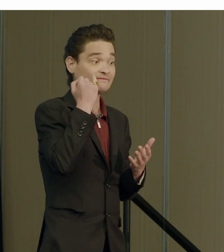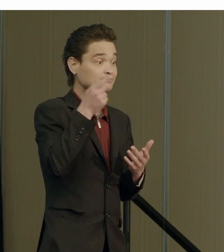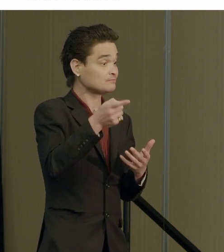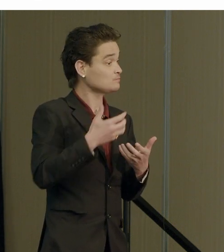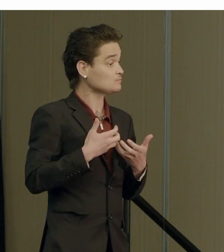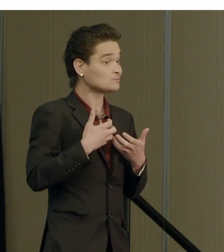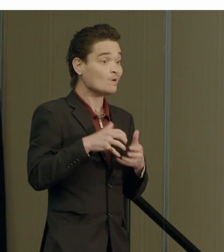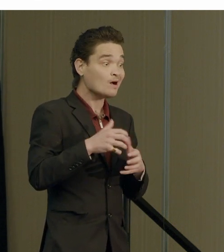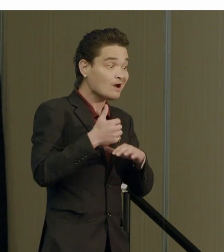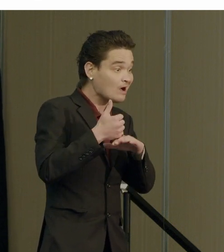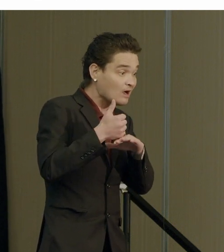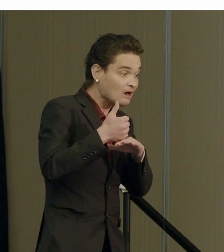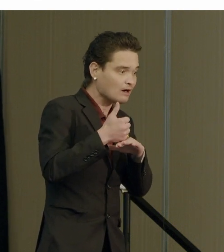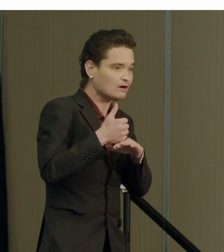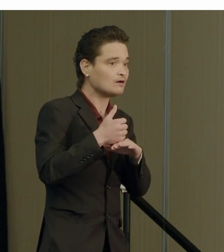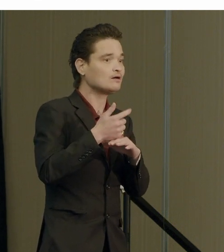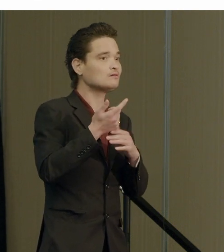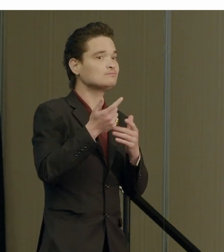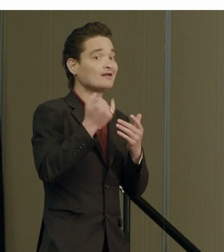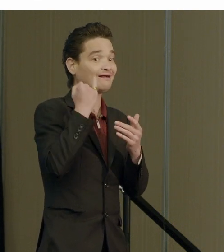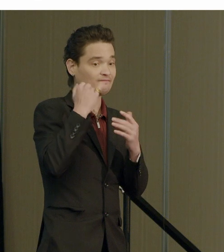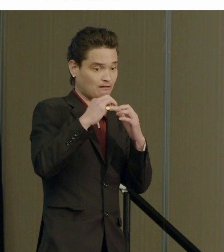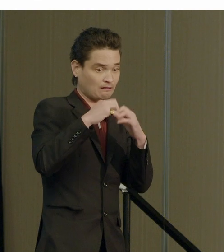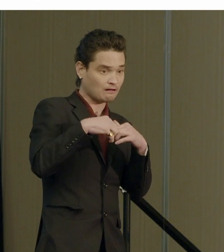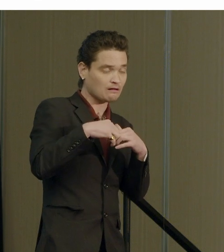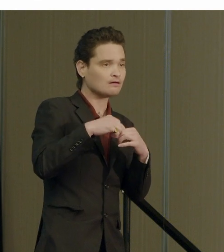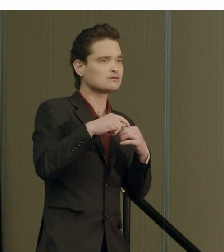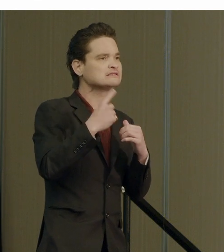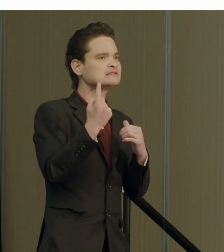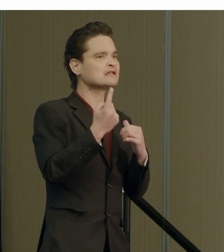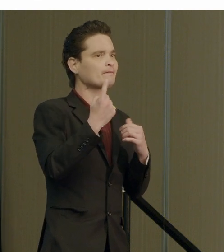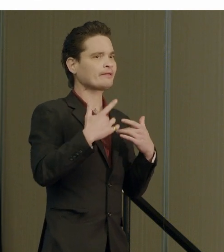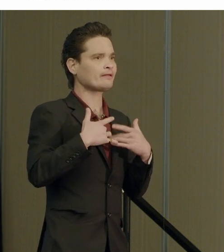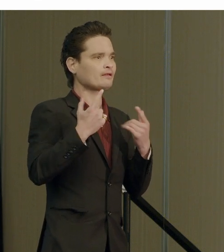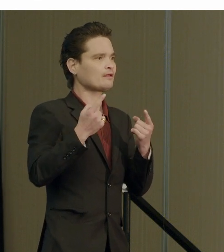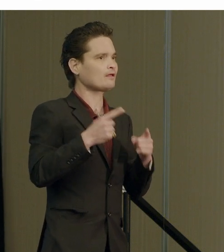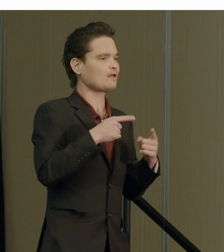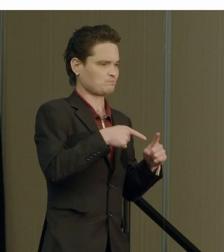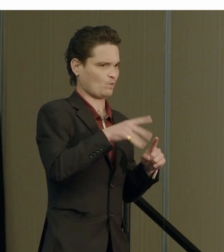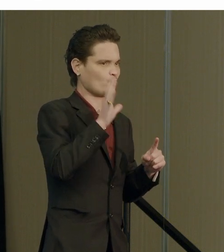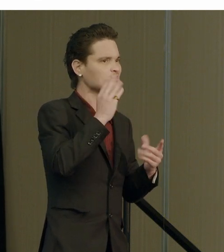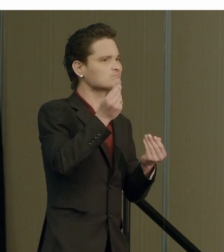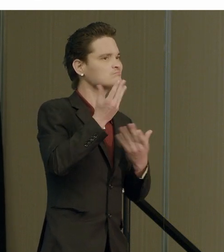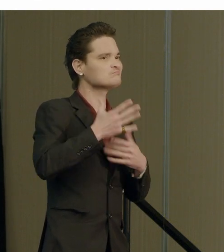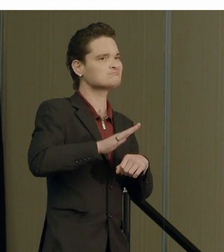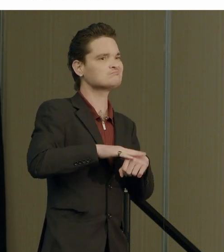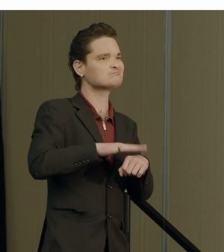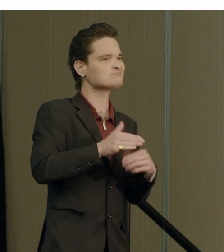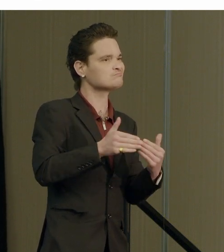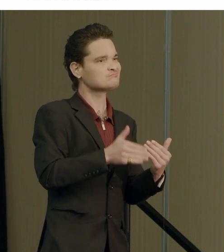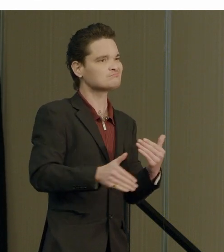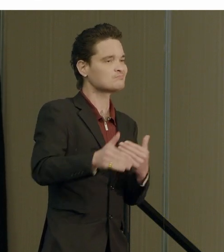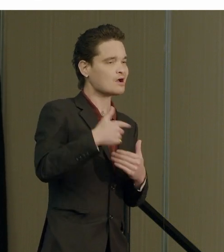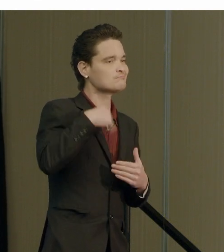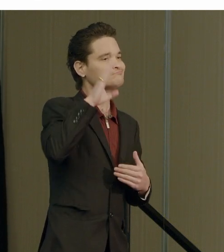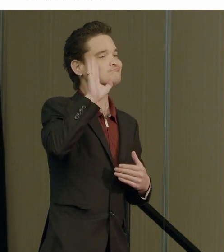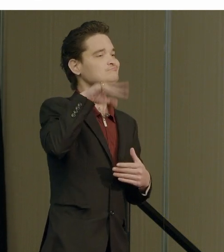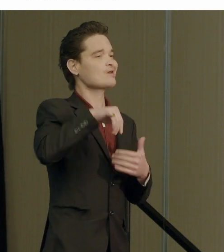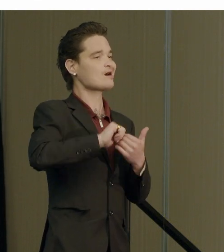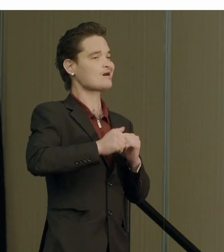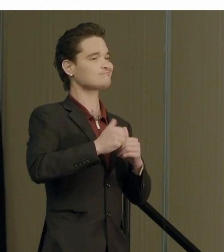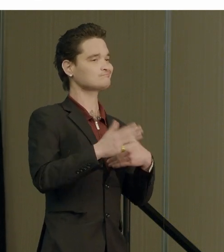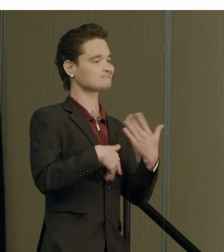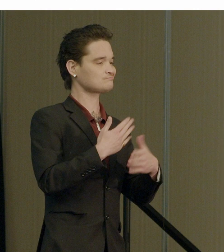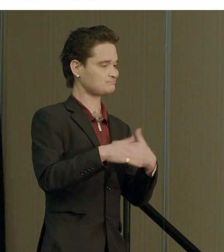those alerts and not be surprised mid-transit. And with that, I will pass it over to Siri, an accessibility analyst and subject